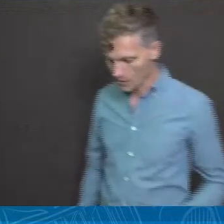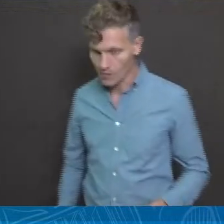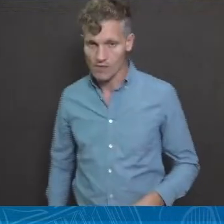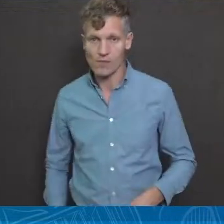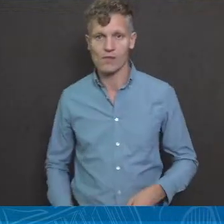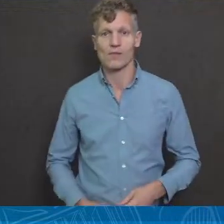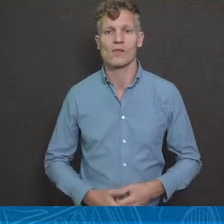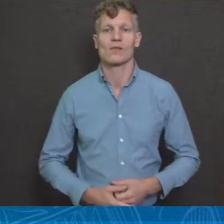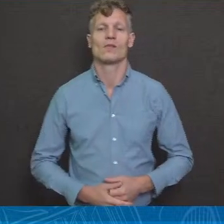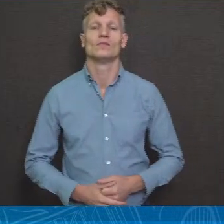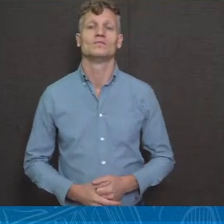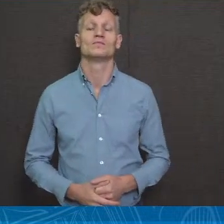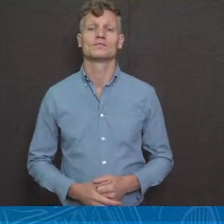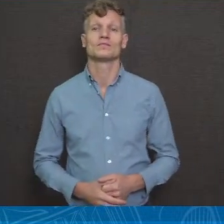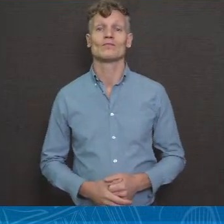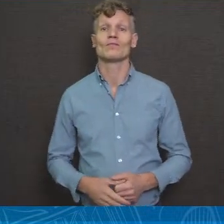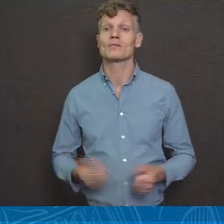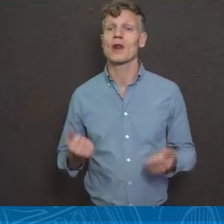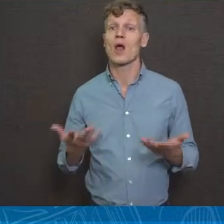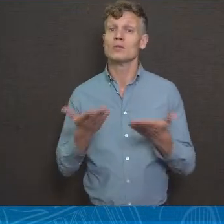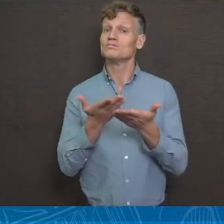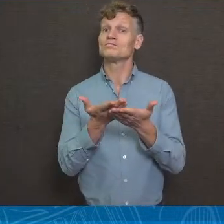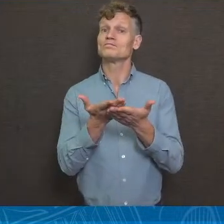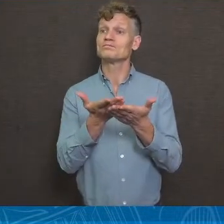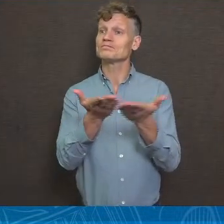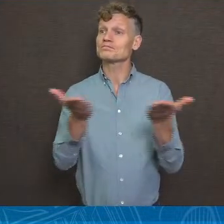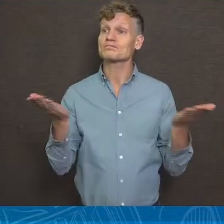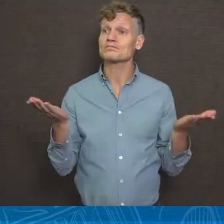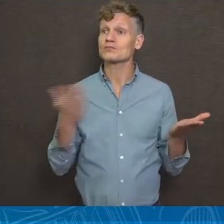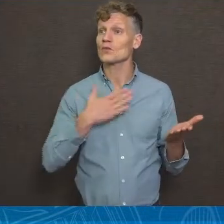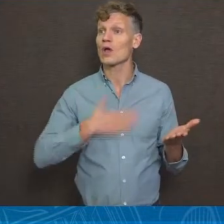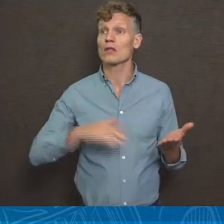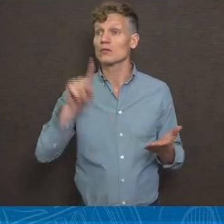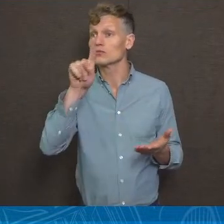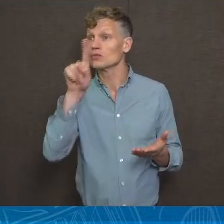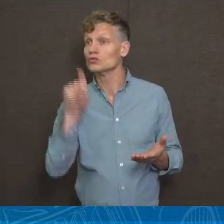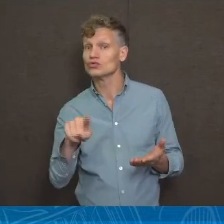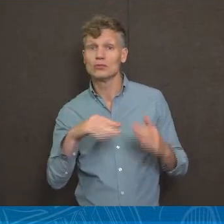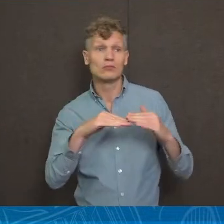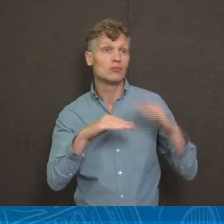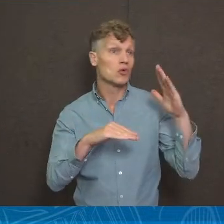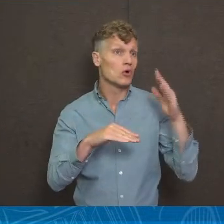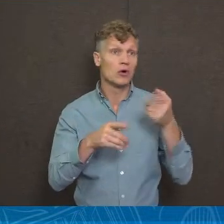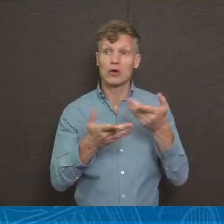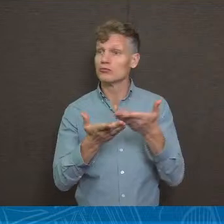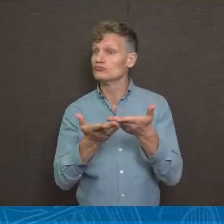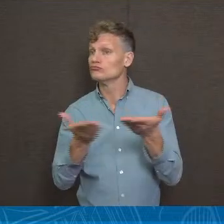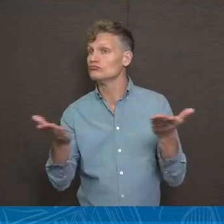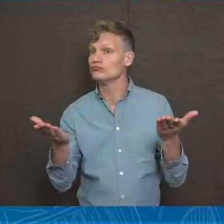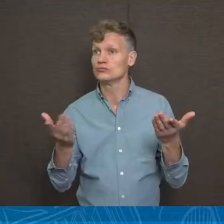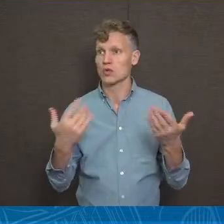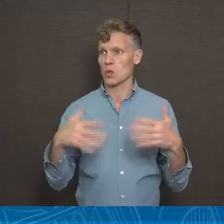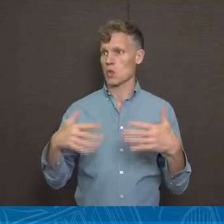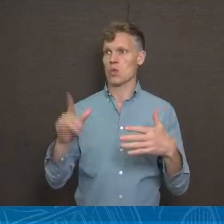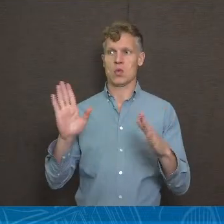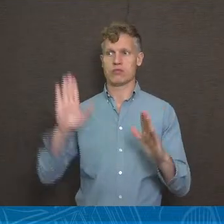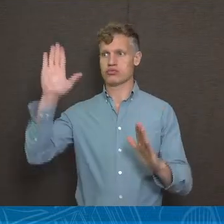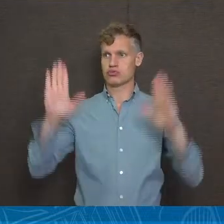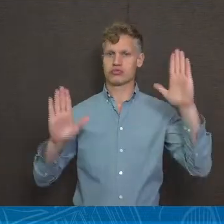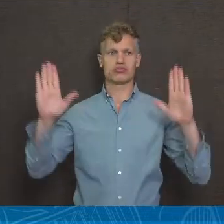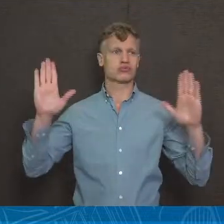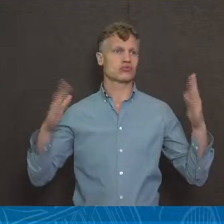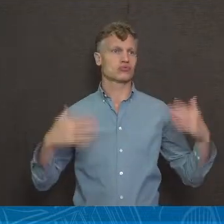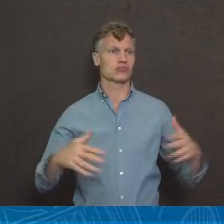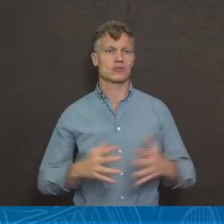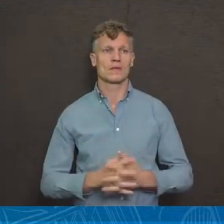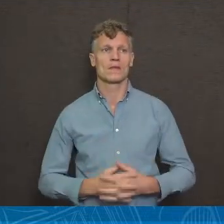Floor continues to be open. Ask the questions that you always wanted to. The panel is ready. Hola. Oh, wow. Can we